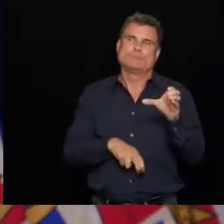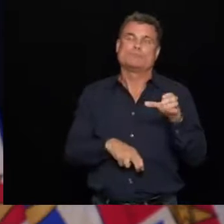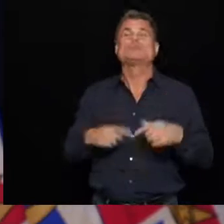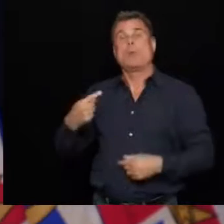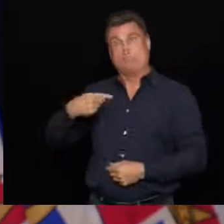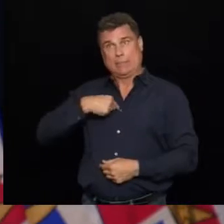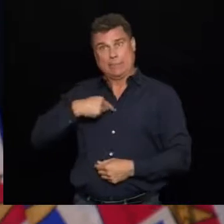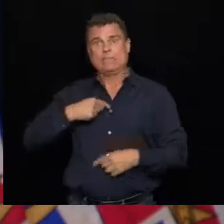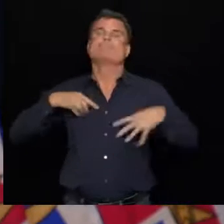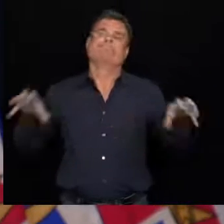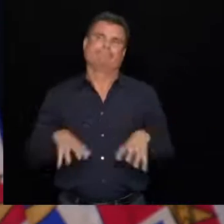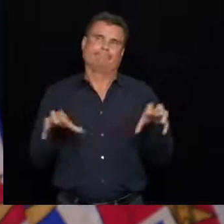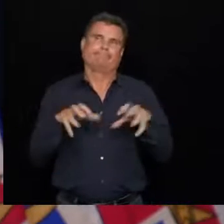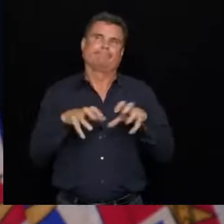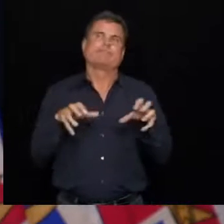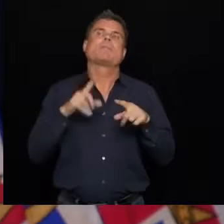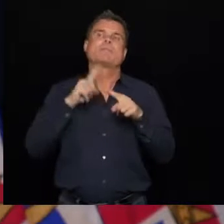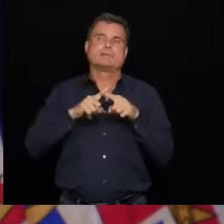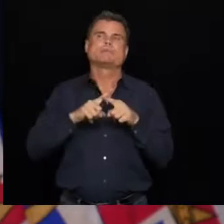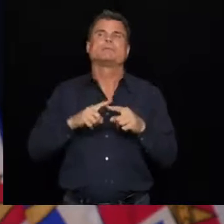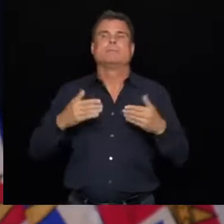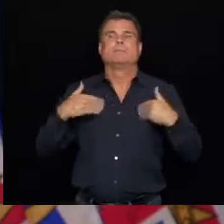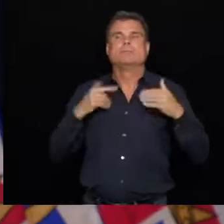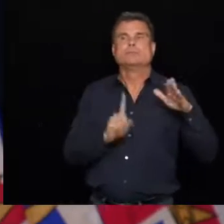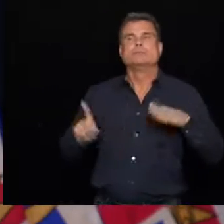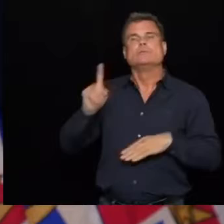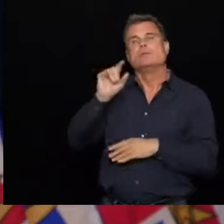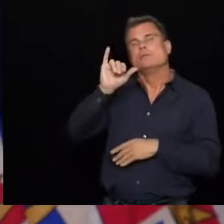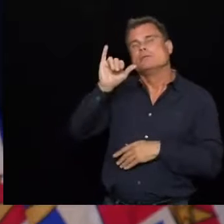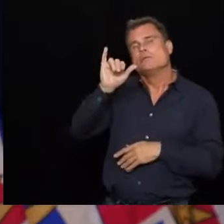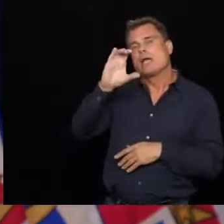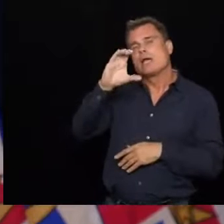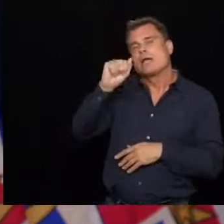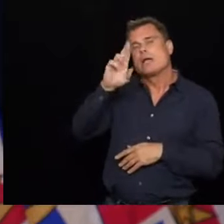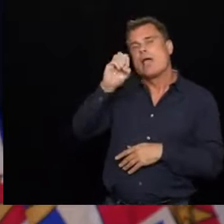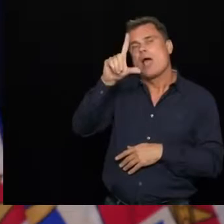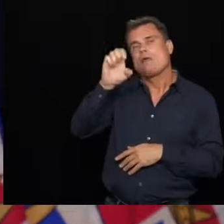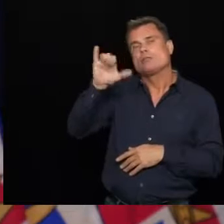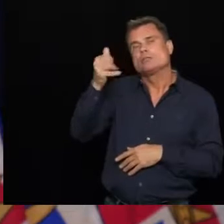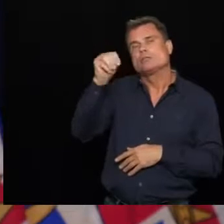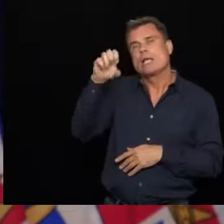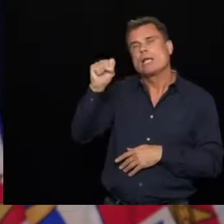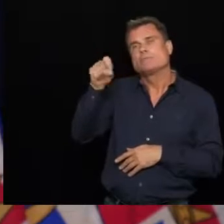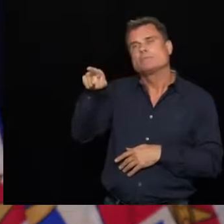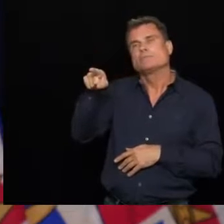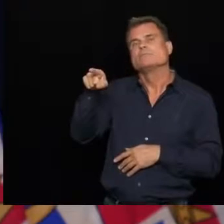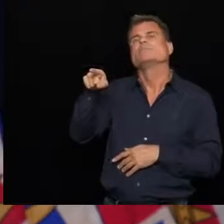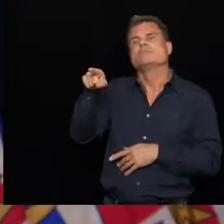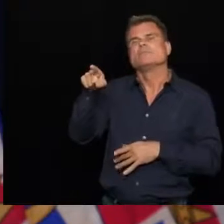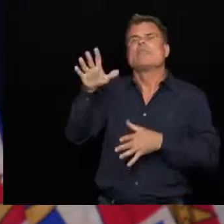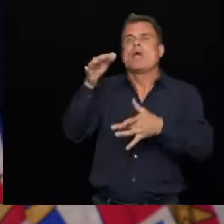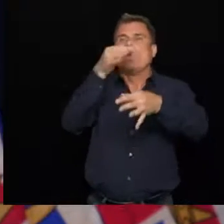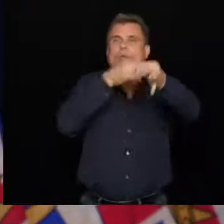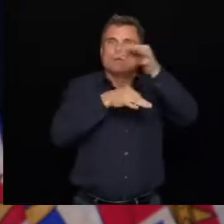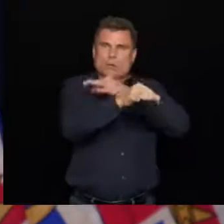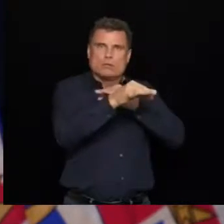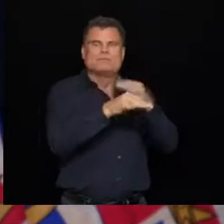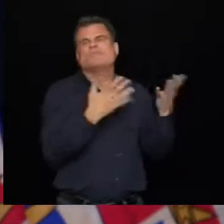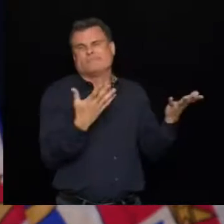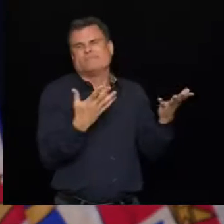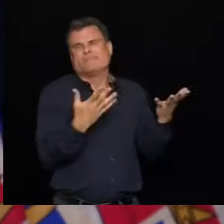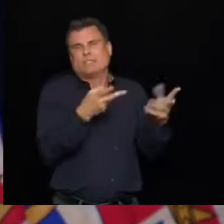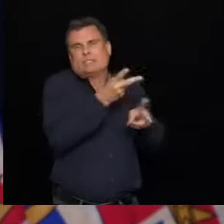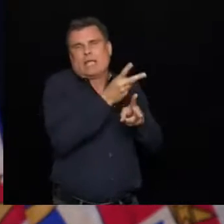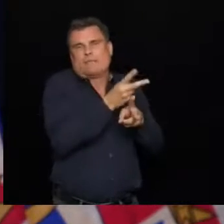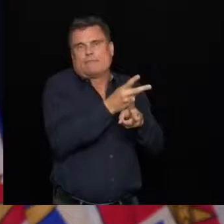period. Les, do you have a follow-up? I was wondering also about the you've